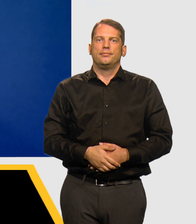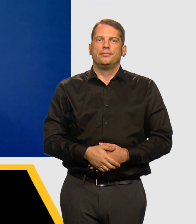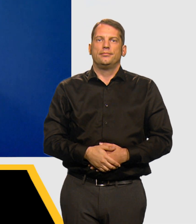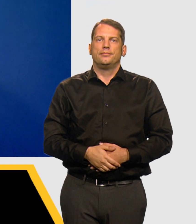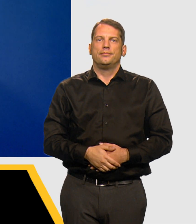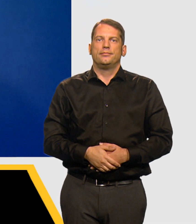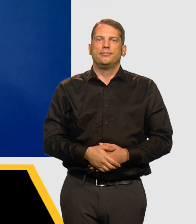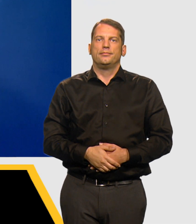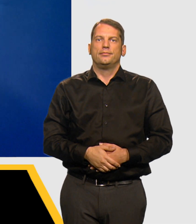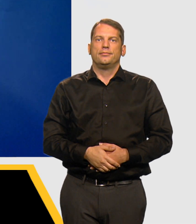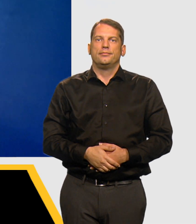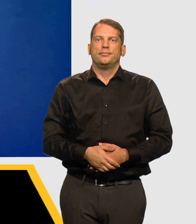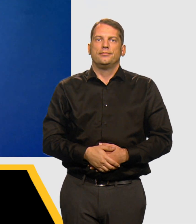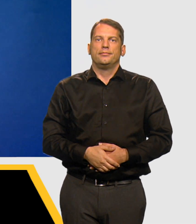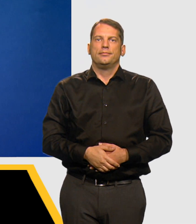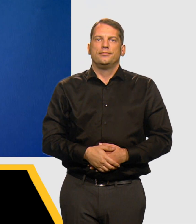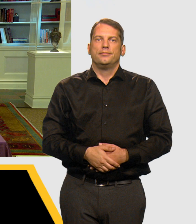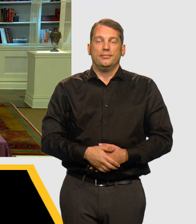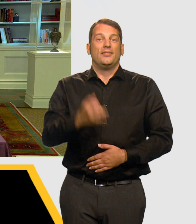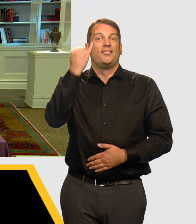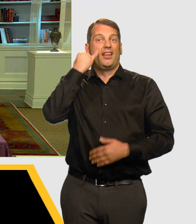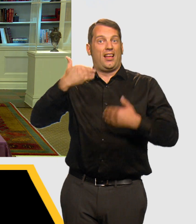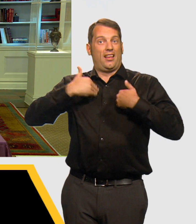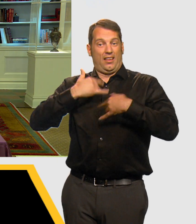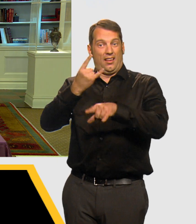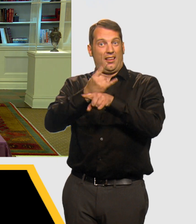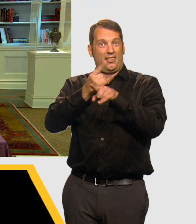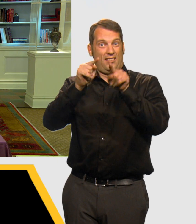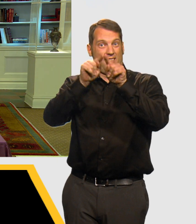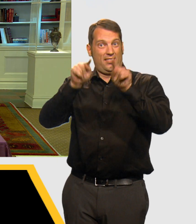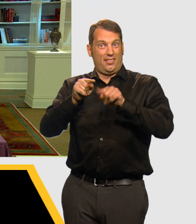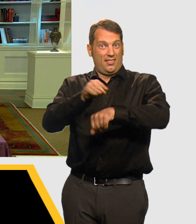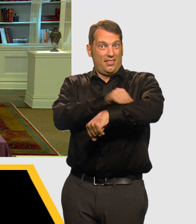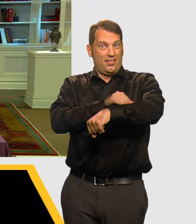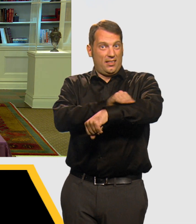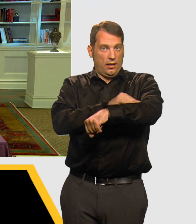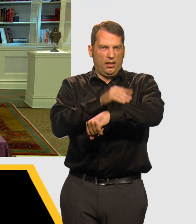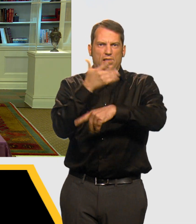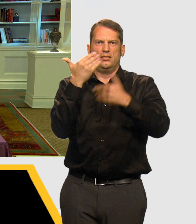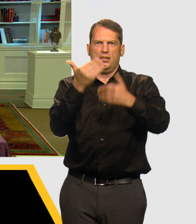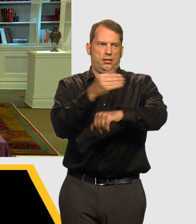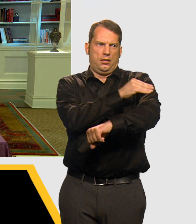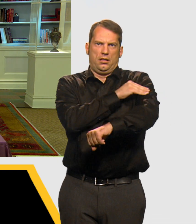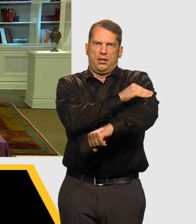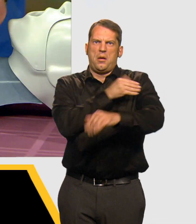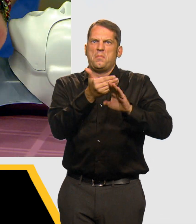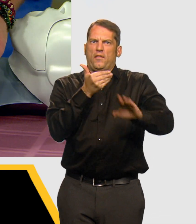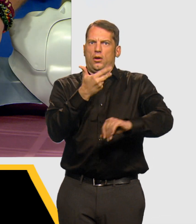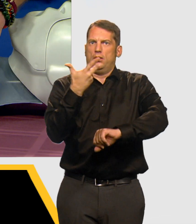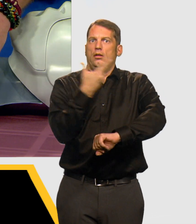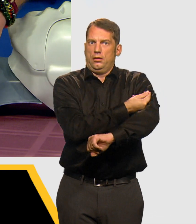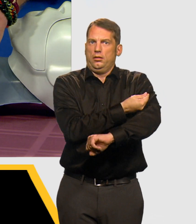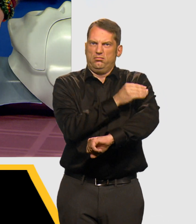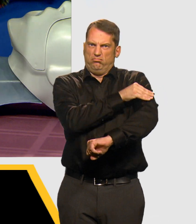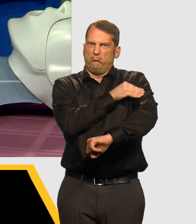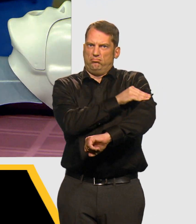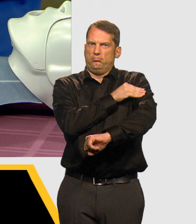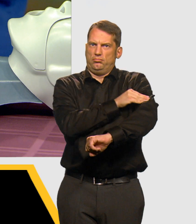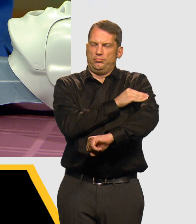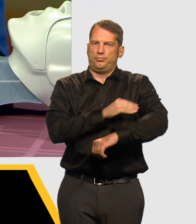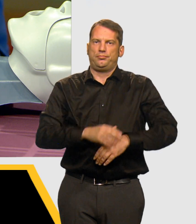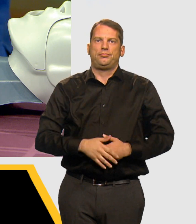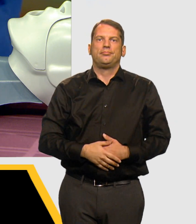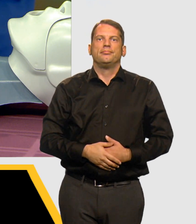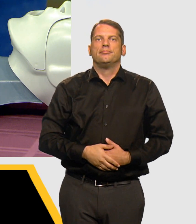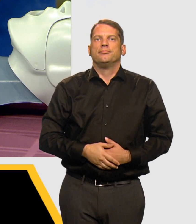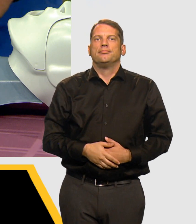If an alcohol pad is available, Clean the skin around the injection